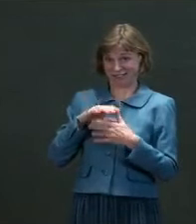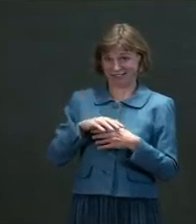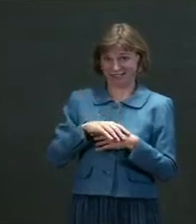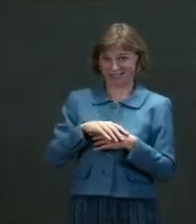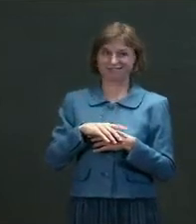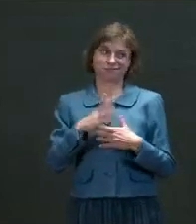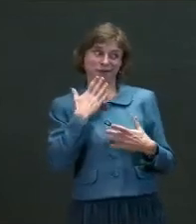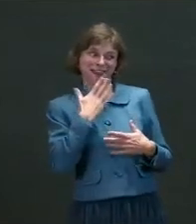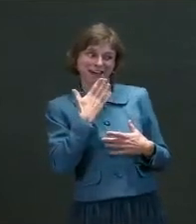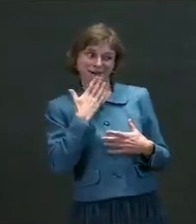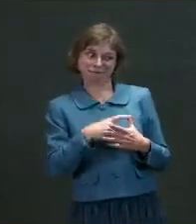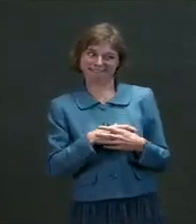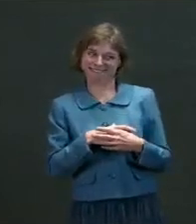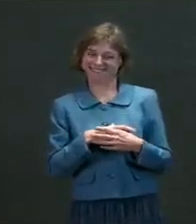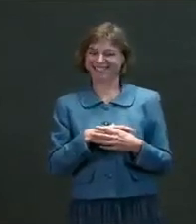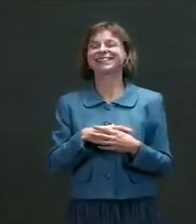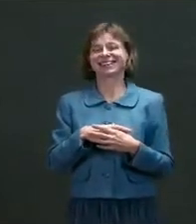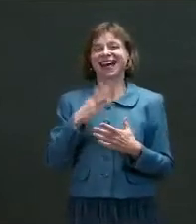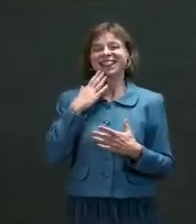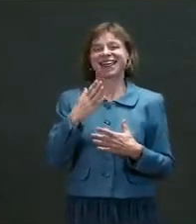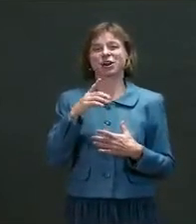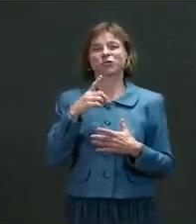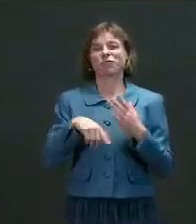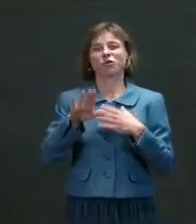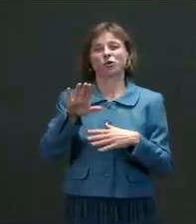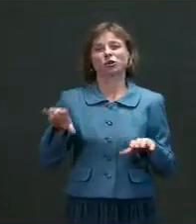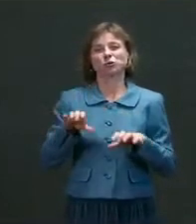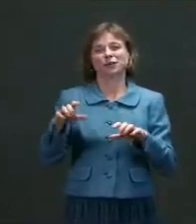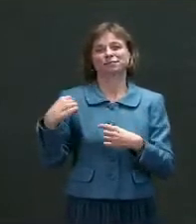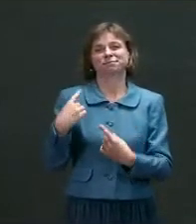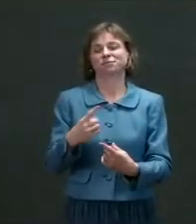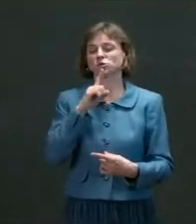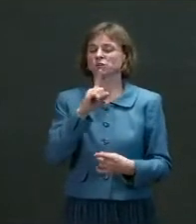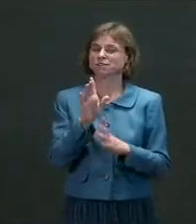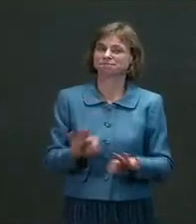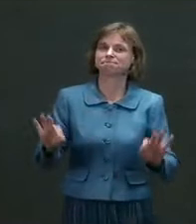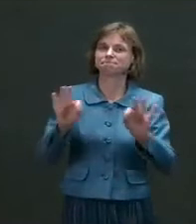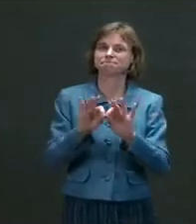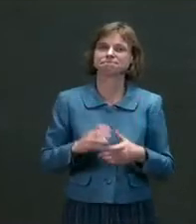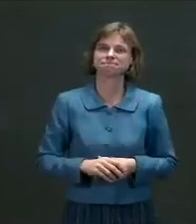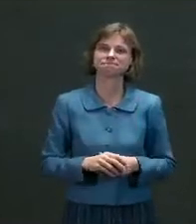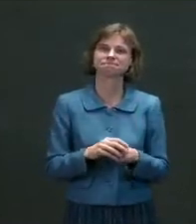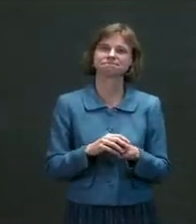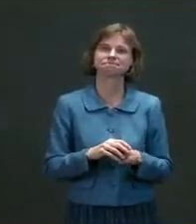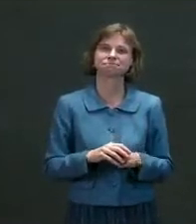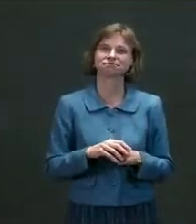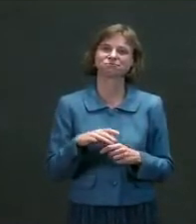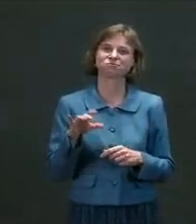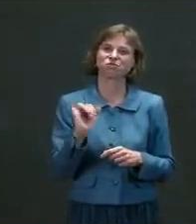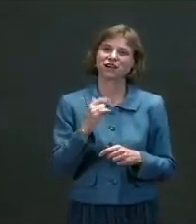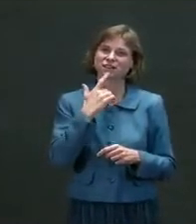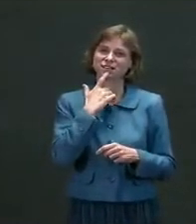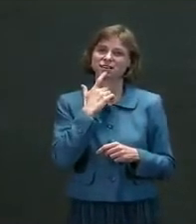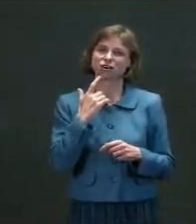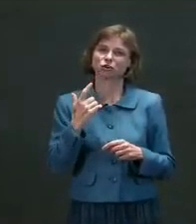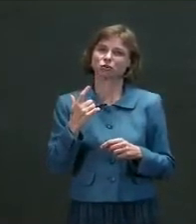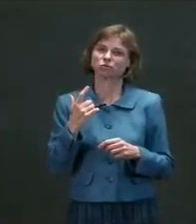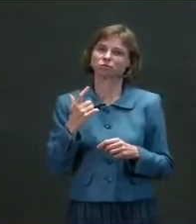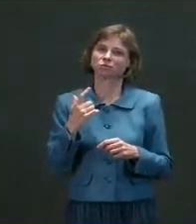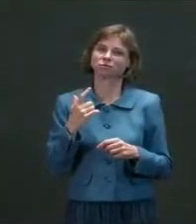Well, thank you. Well, no, thank you for what you're doing. It really matters. As I said to the